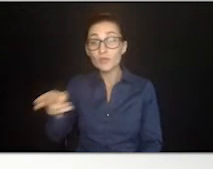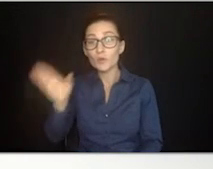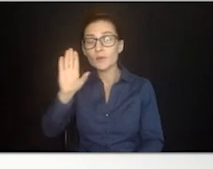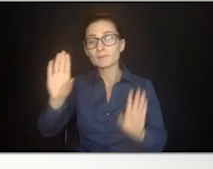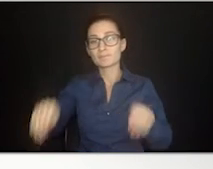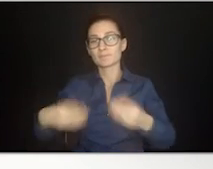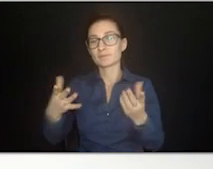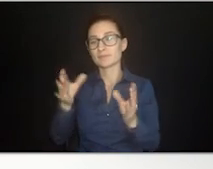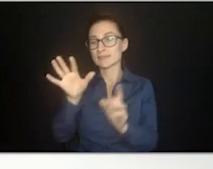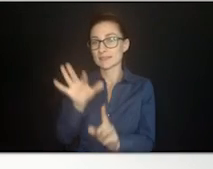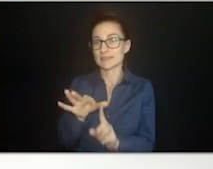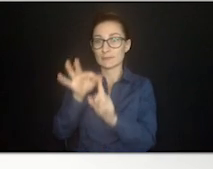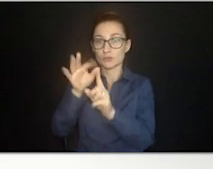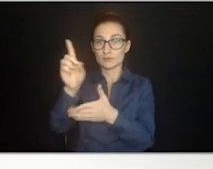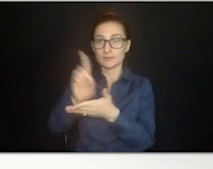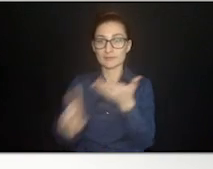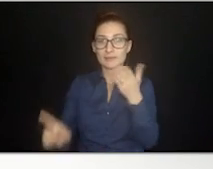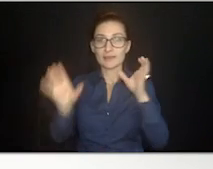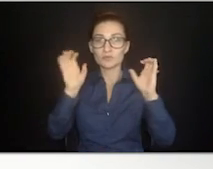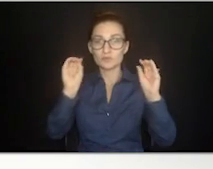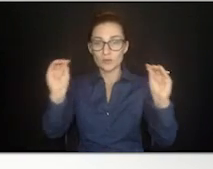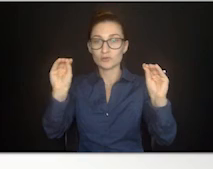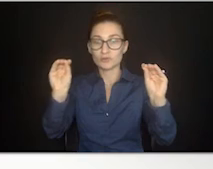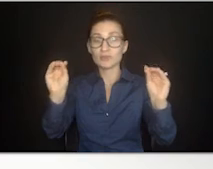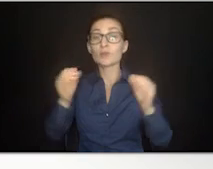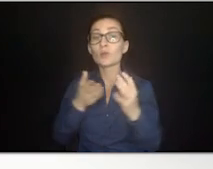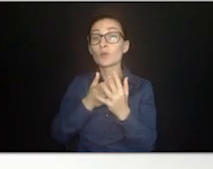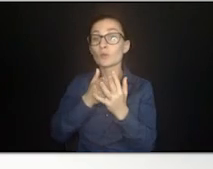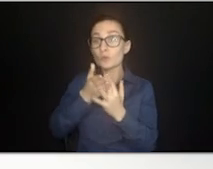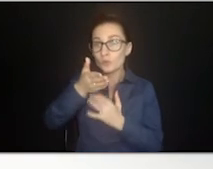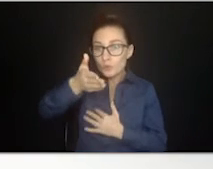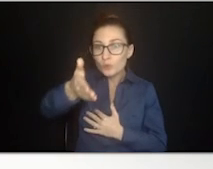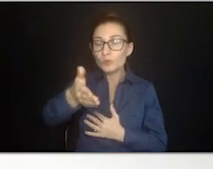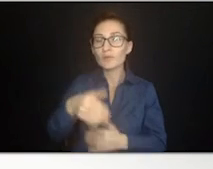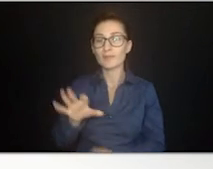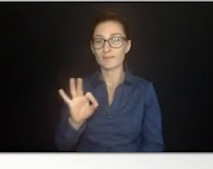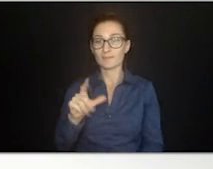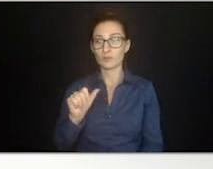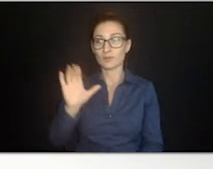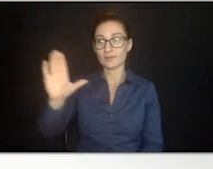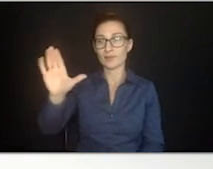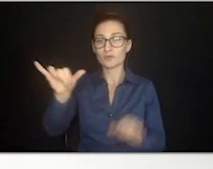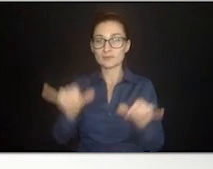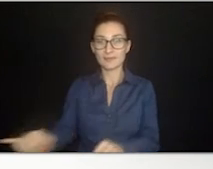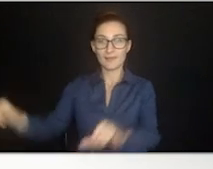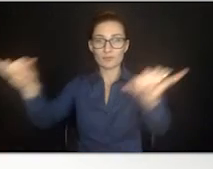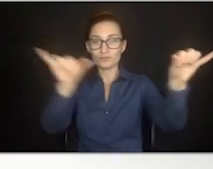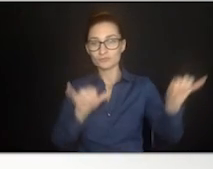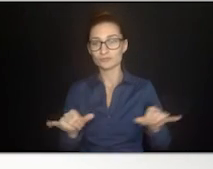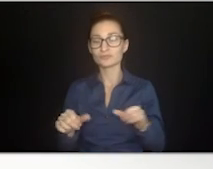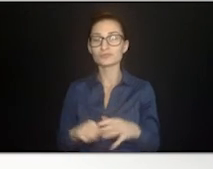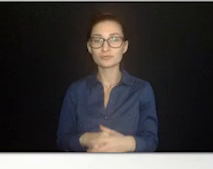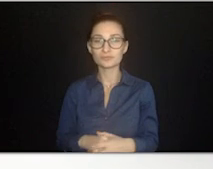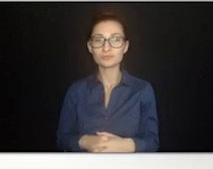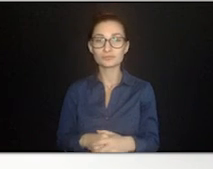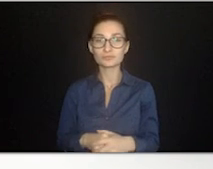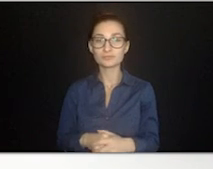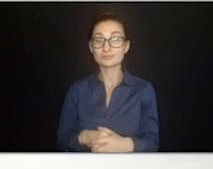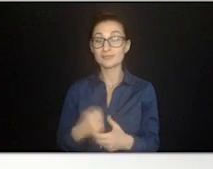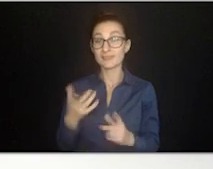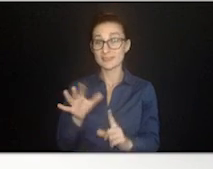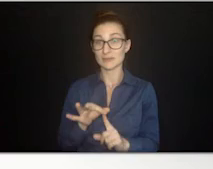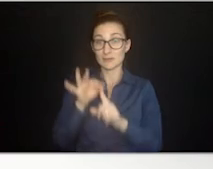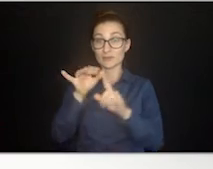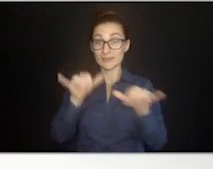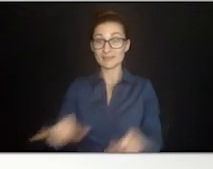designed instruction through Florida Expanded Skills and or speech auditory training standards. These specialized